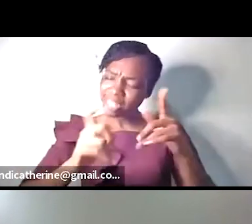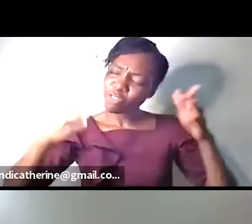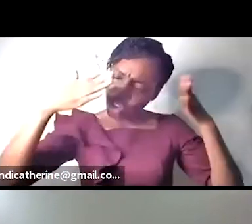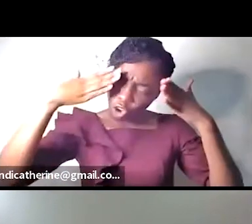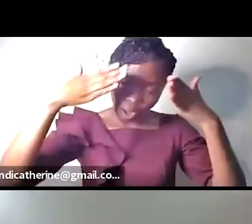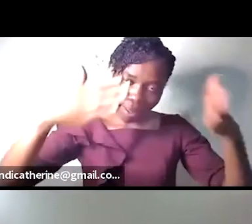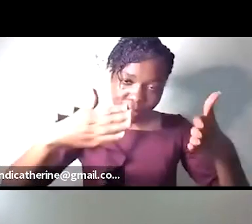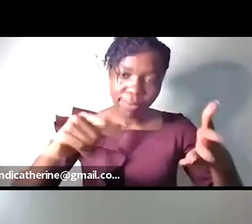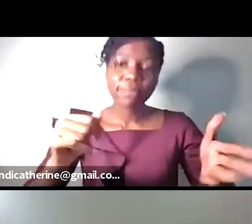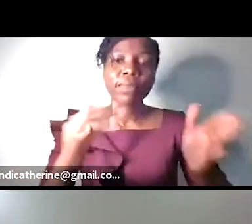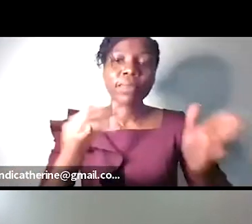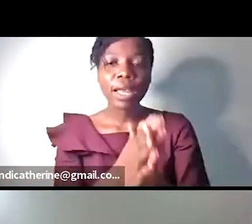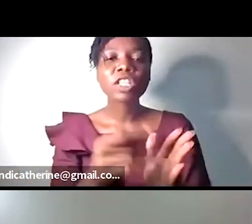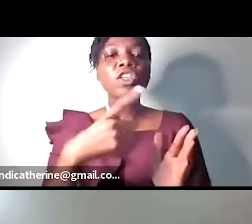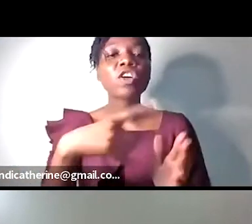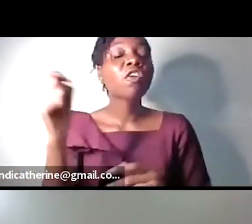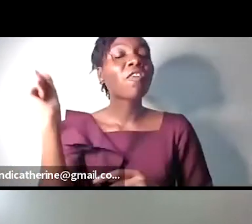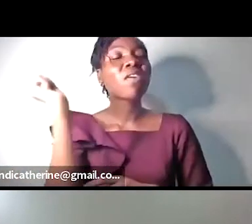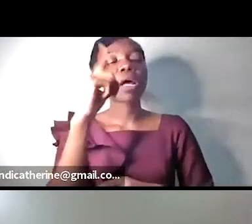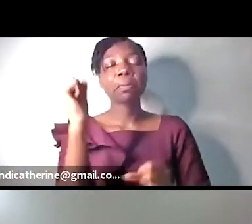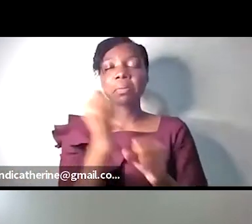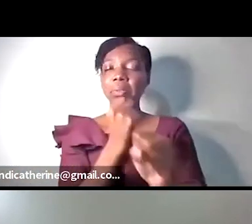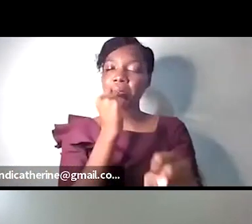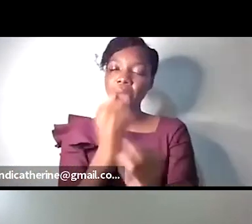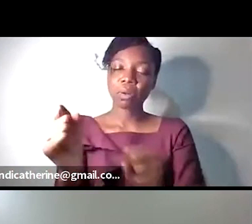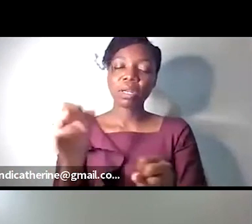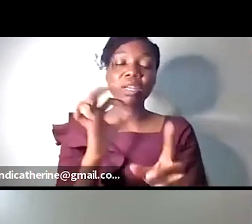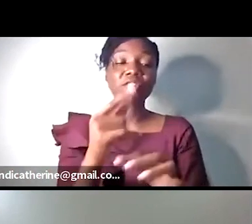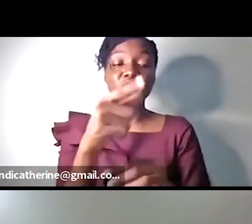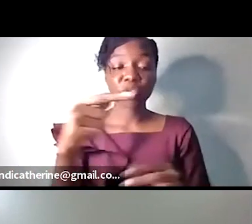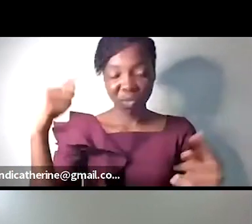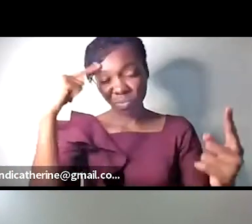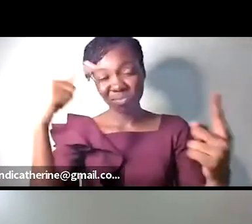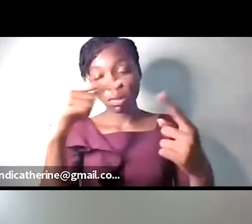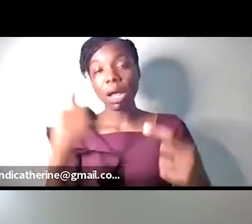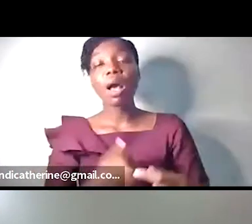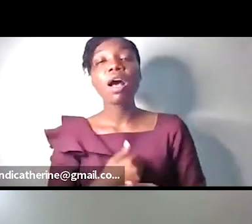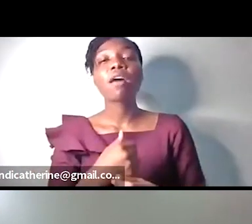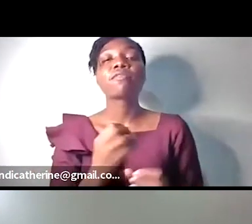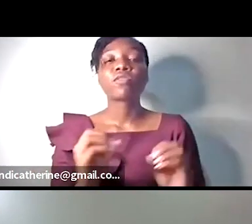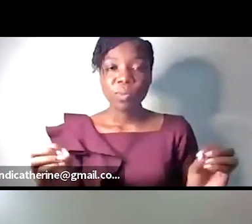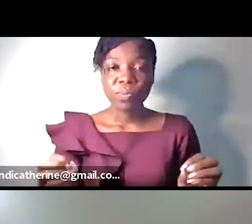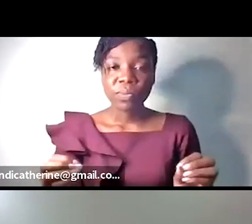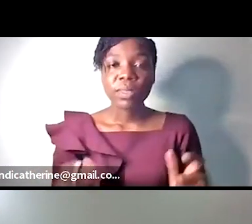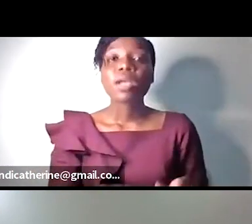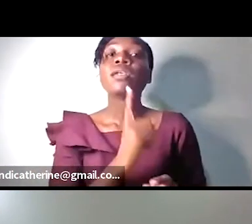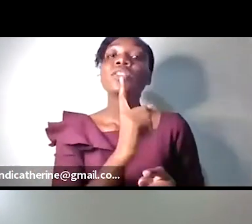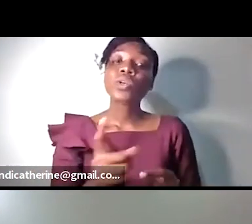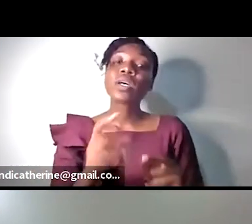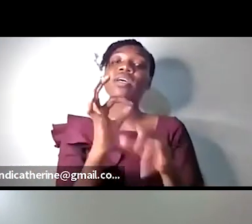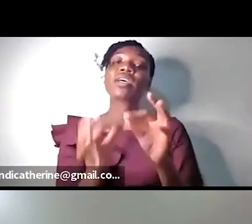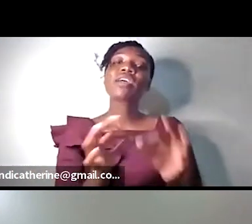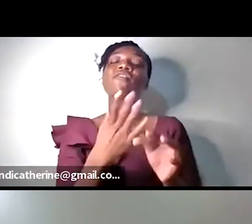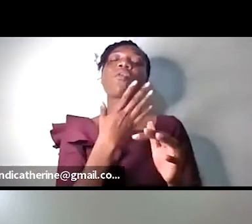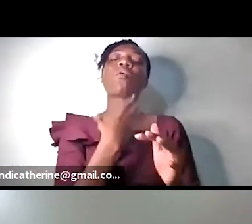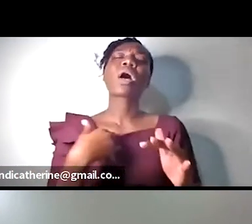not go very far if you're not intentional. Now, one of the things is that you need to leverage the influence